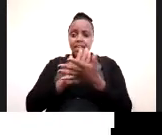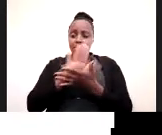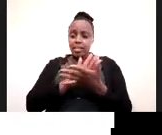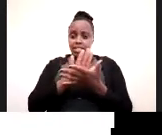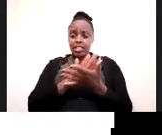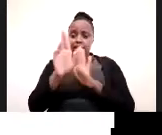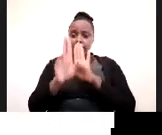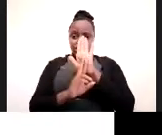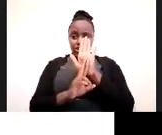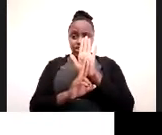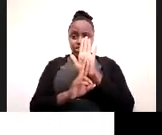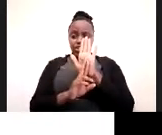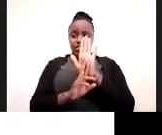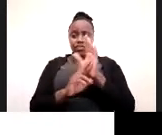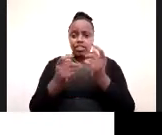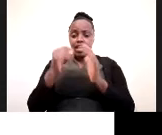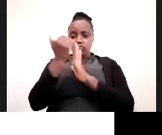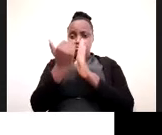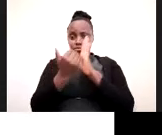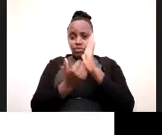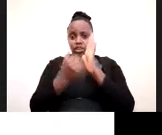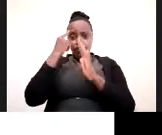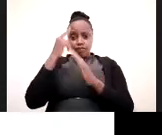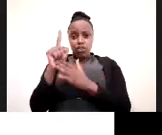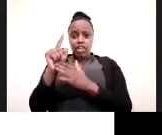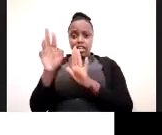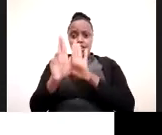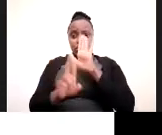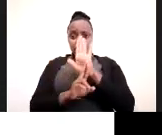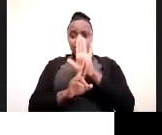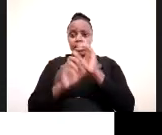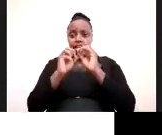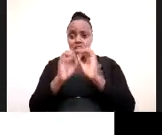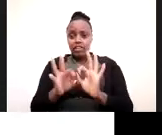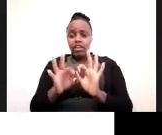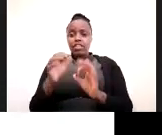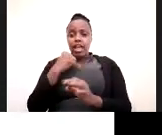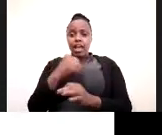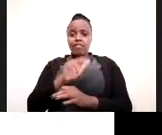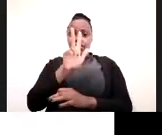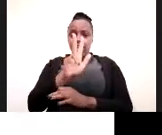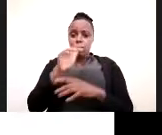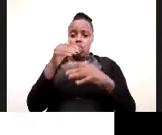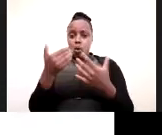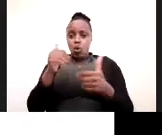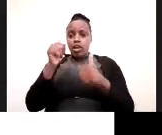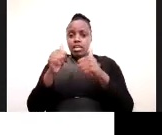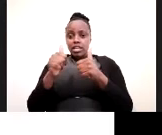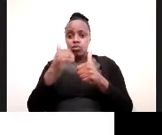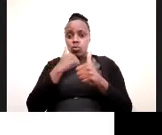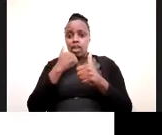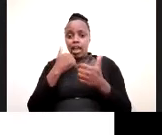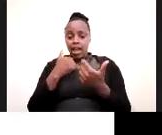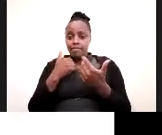regulation, I would say the list of the substances will be the same in the EU and in third countries, but there will always be the possibility to ask